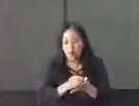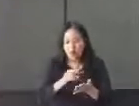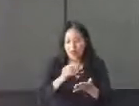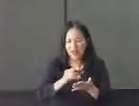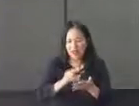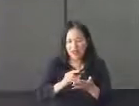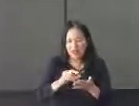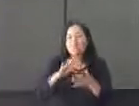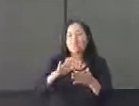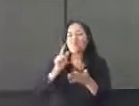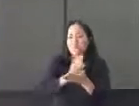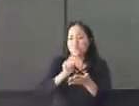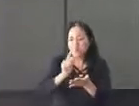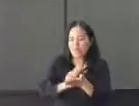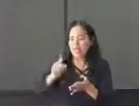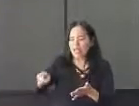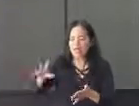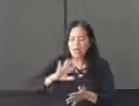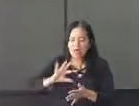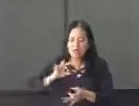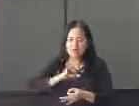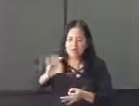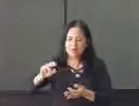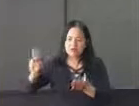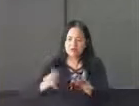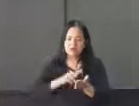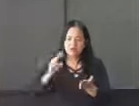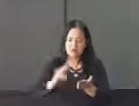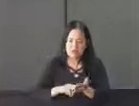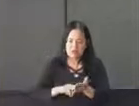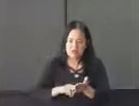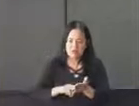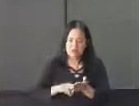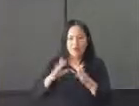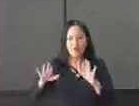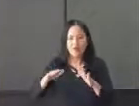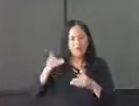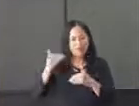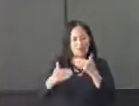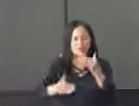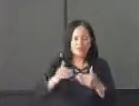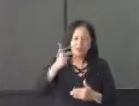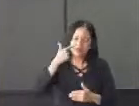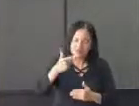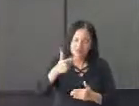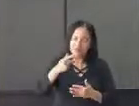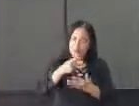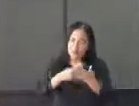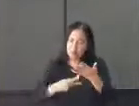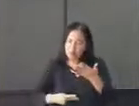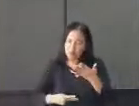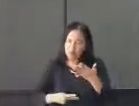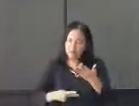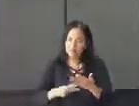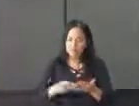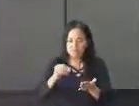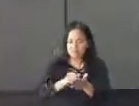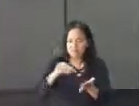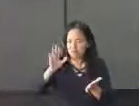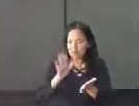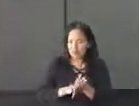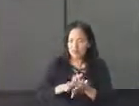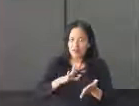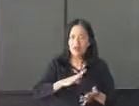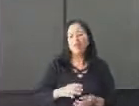that plan and we commit ourselves to implement that program. It is throughout all these programs. It has been 7.